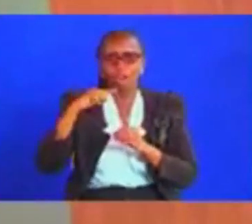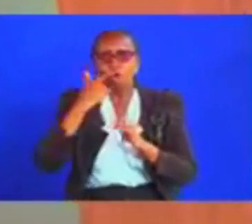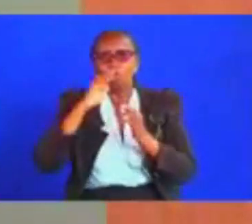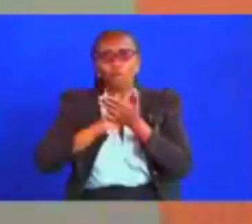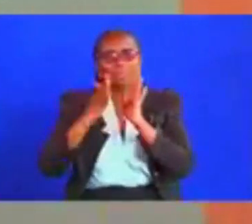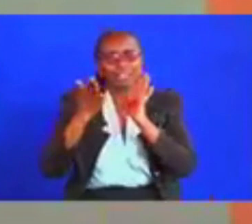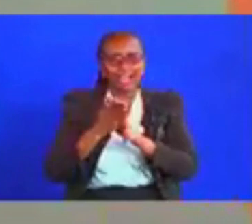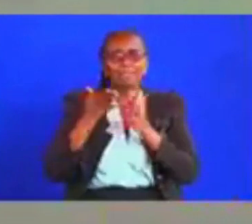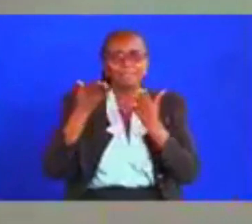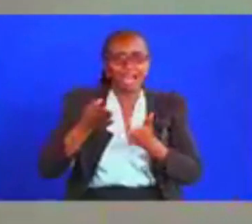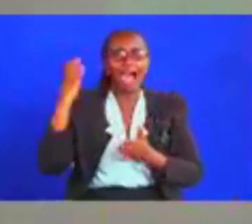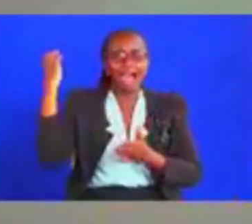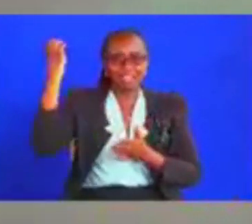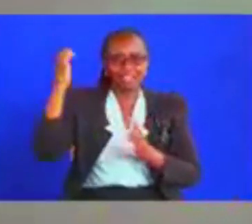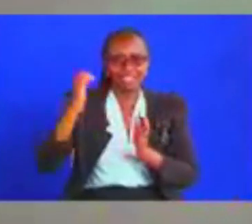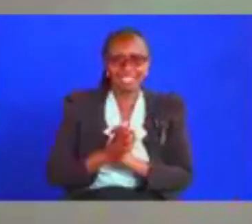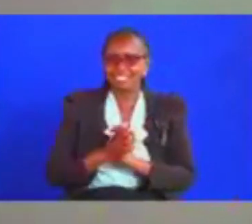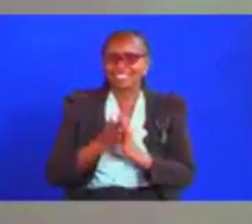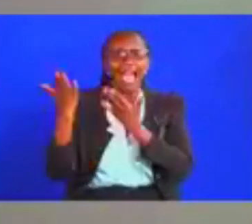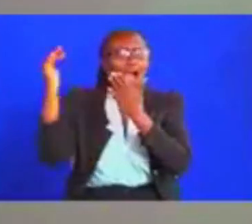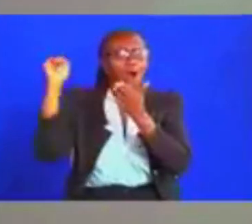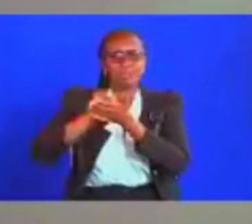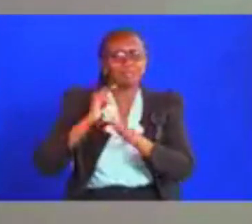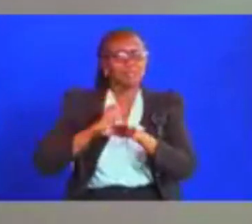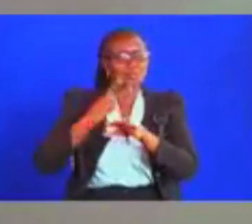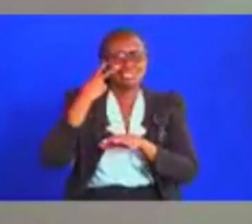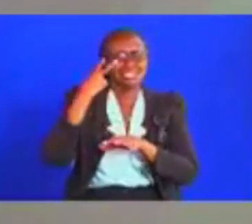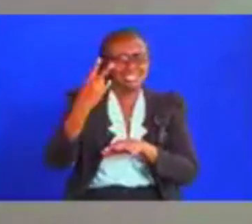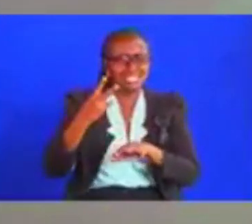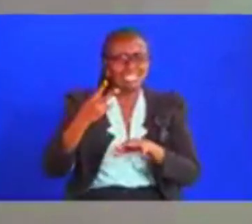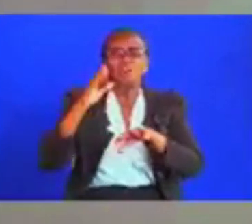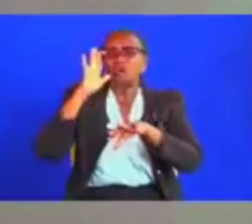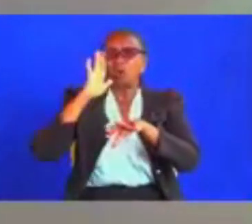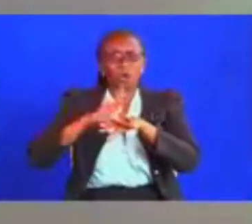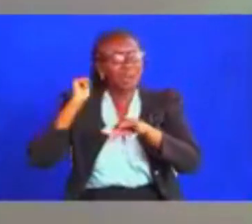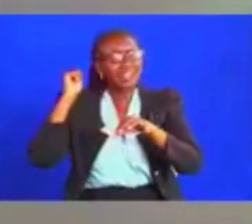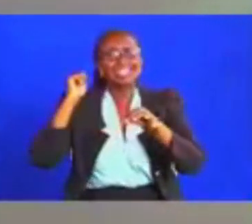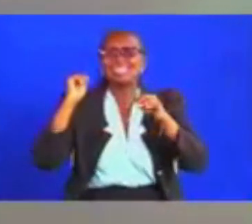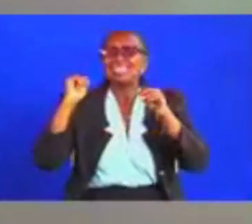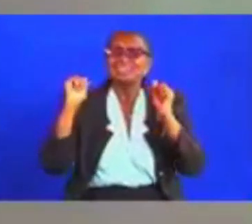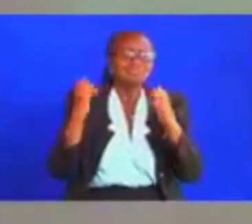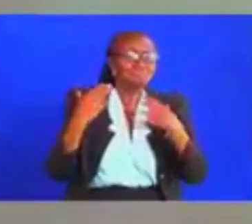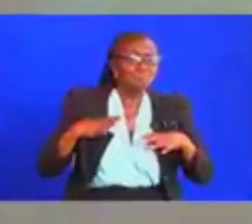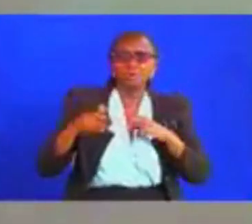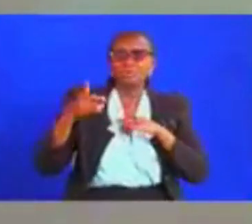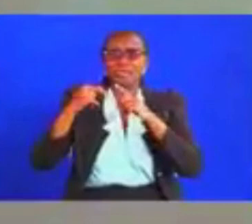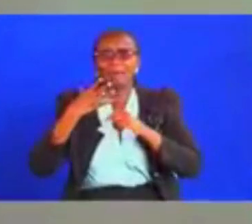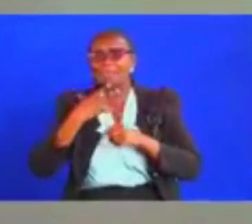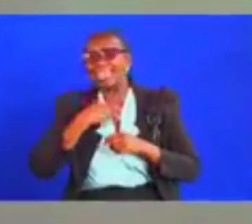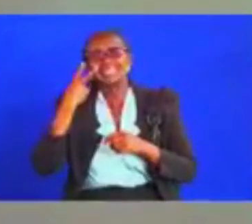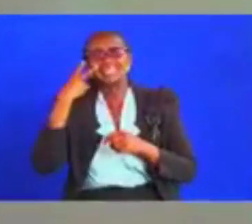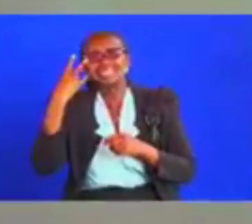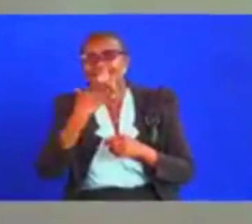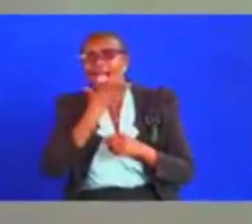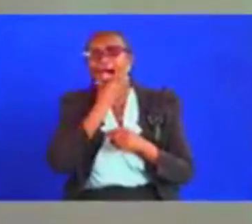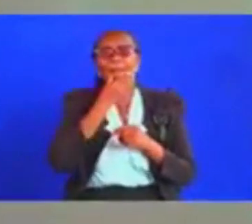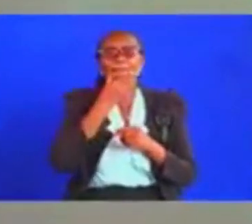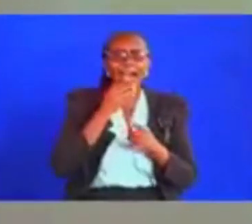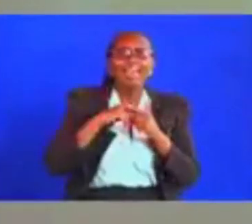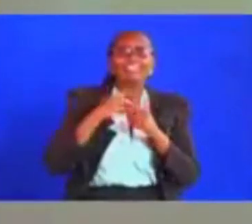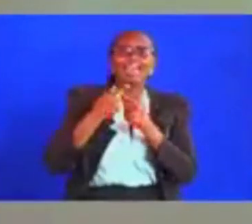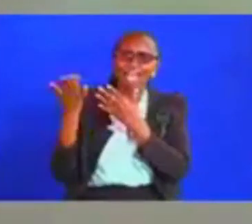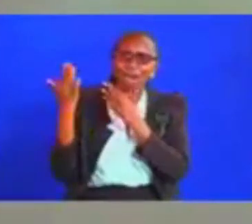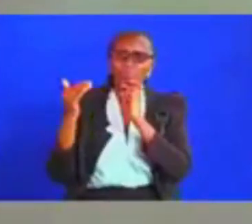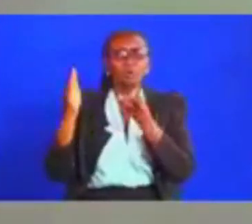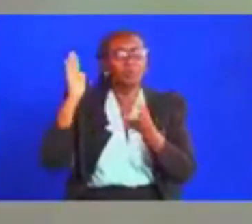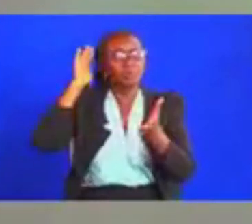an evangelist. I hope when you see her calling 10 cities, calling people to come and see a man, I hope you will believe